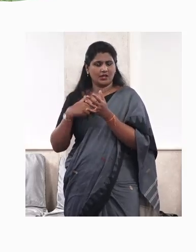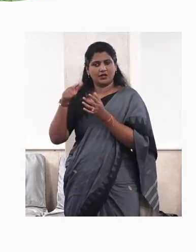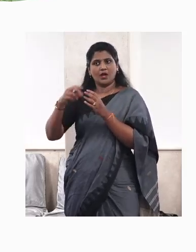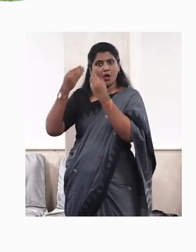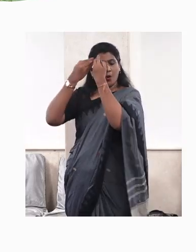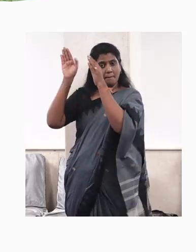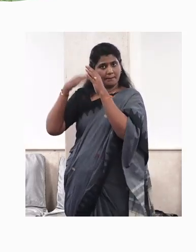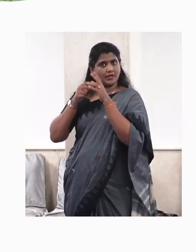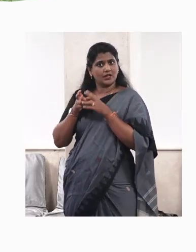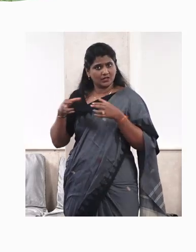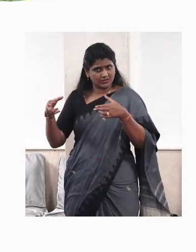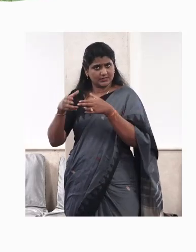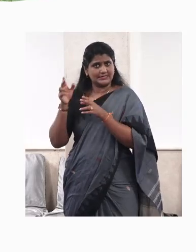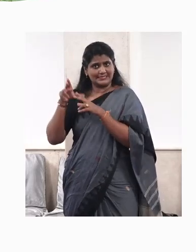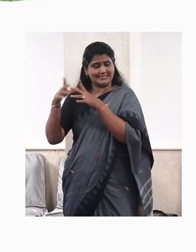So I